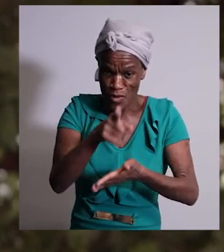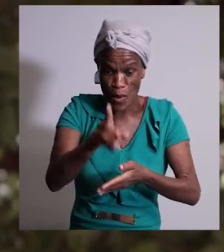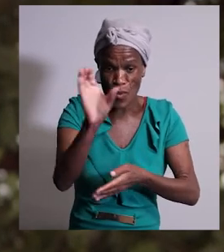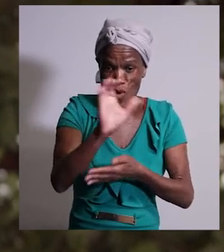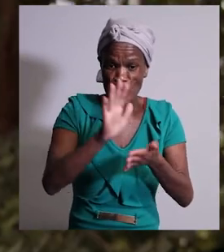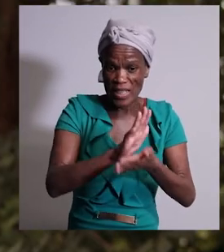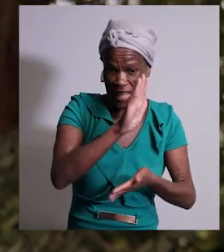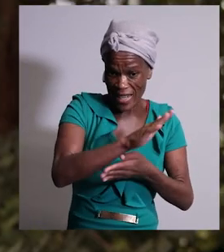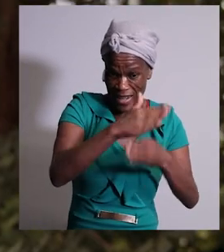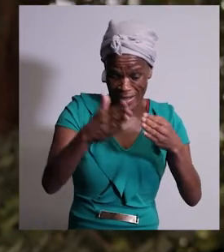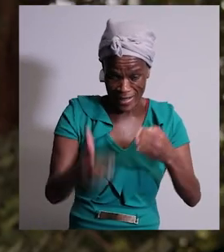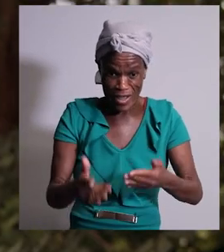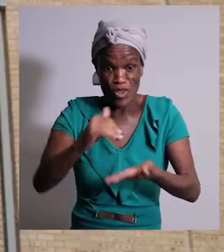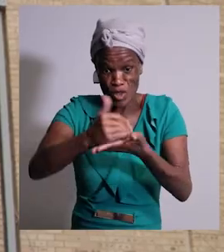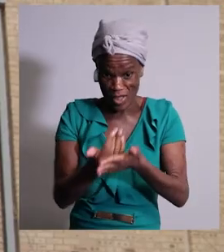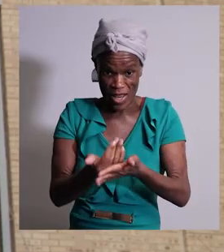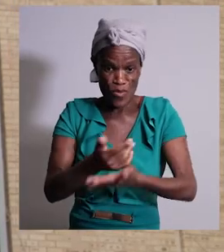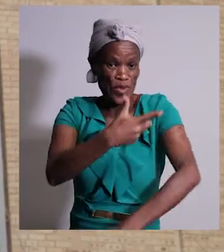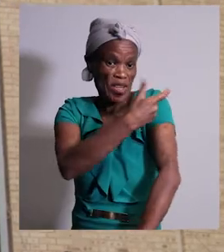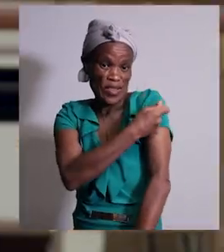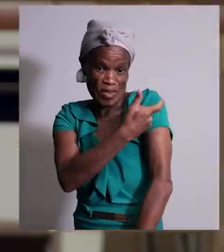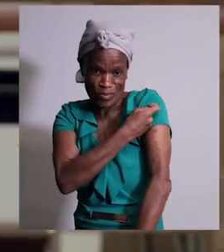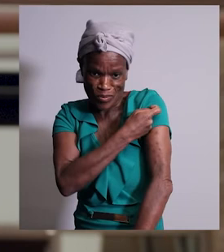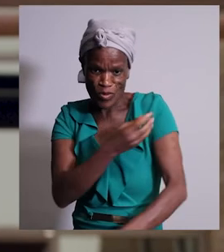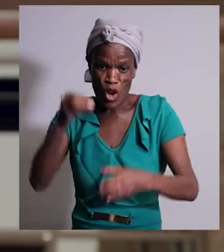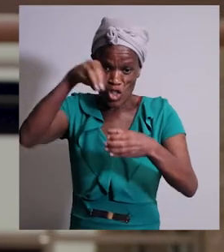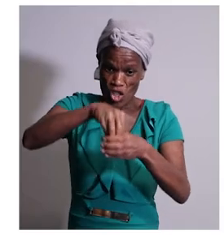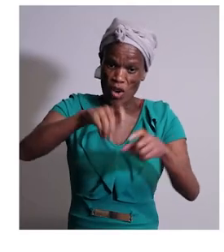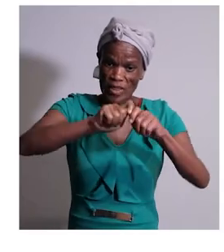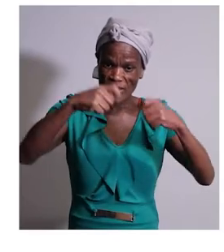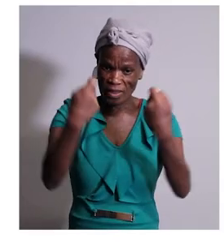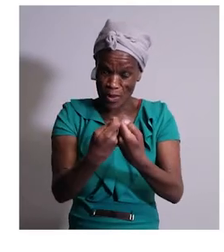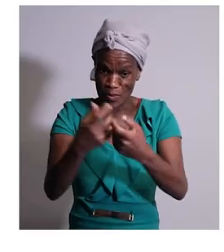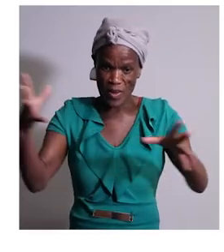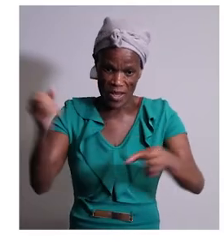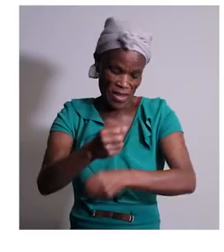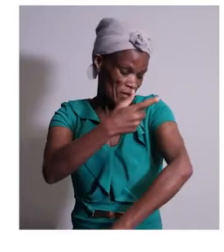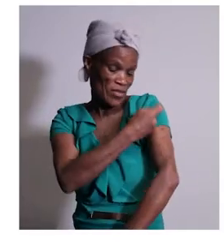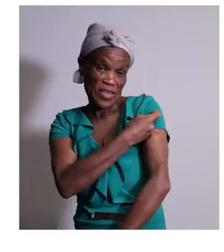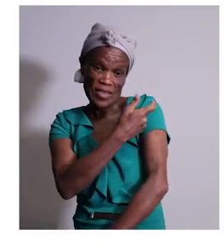COVID-19, get vaccinated. Join my team, get vaccinated.